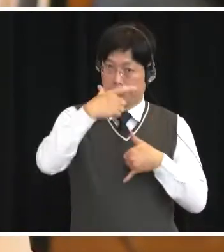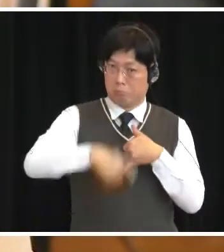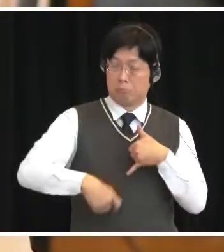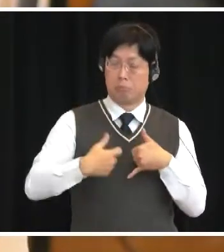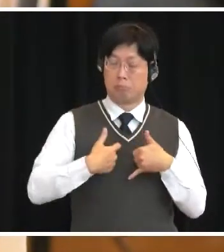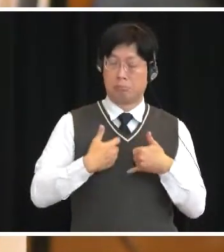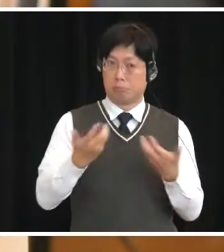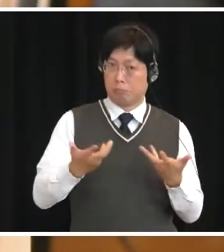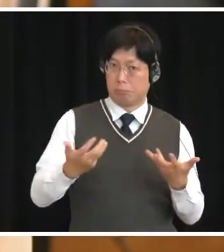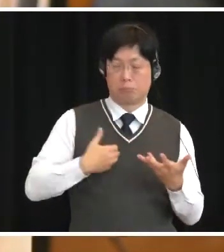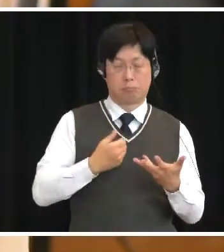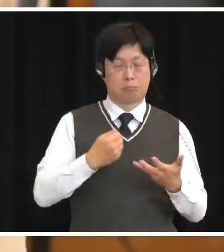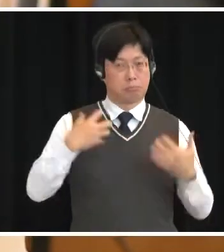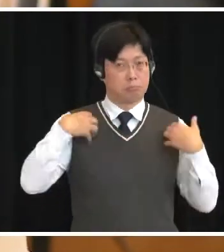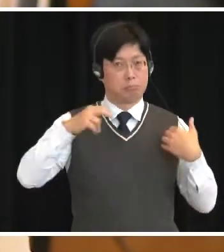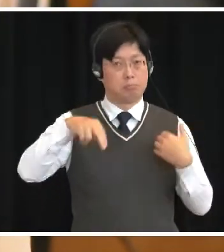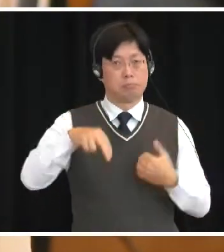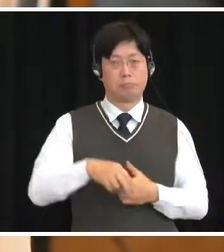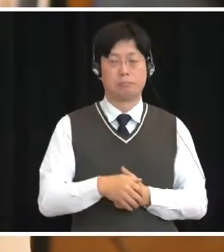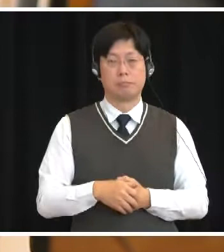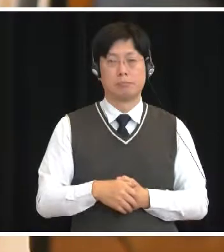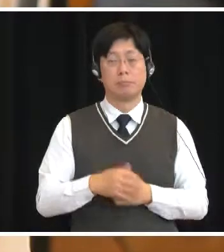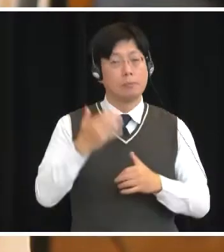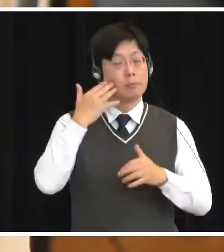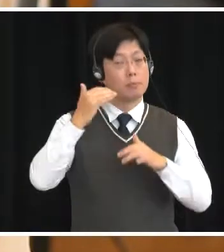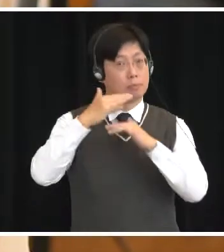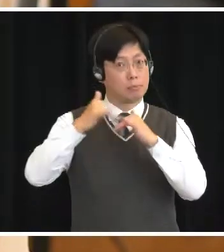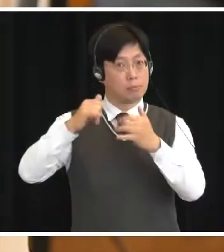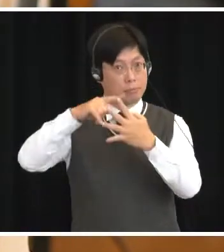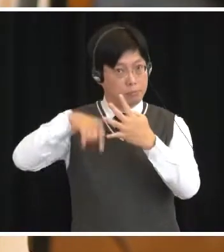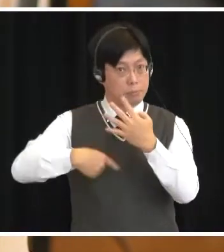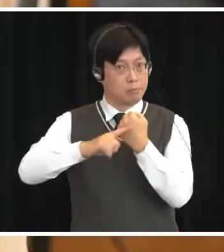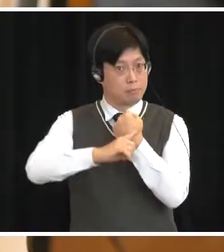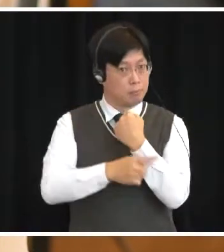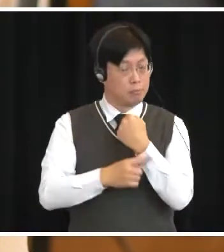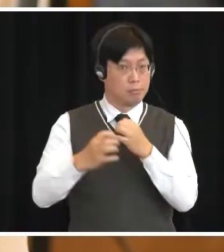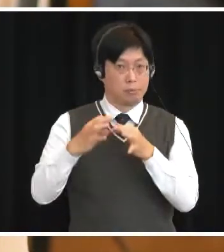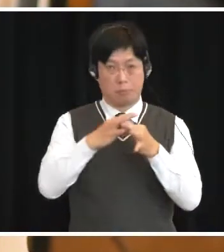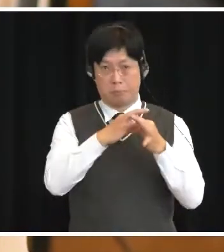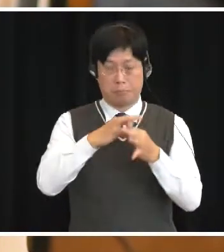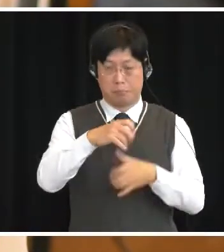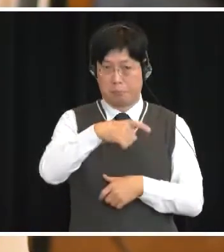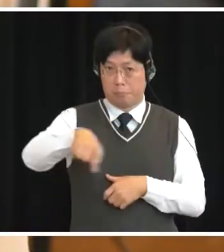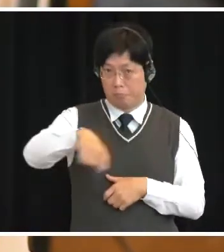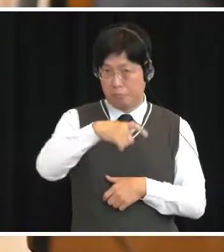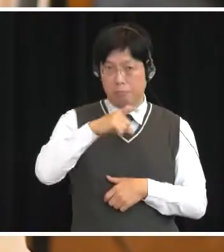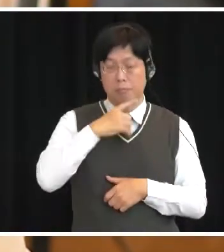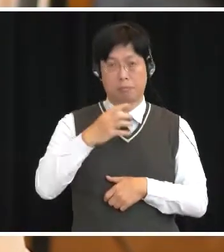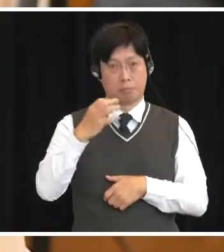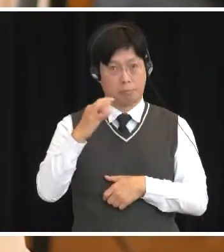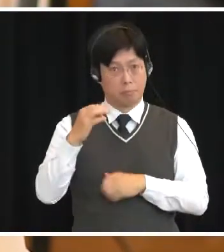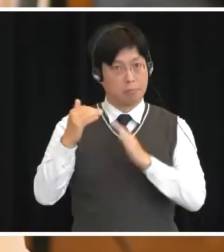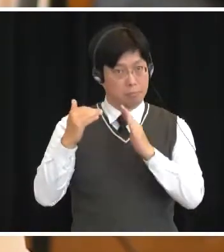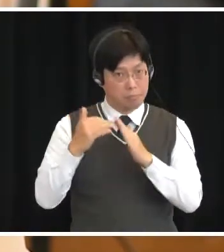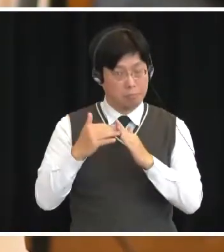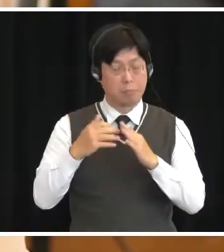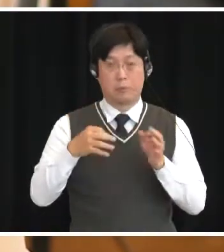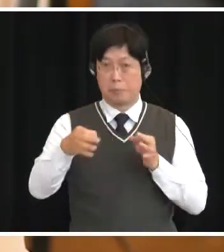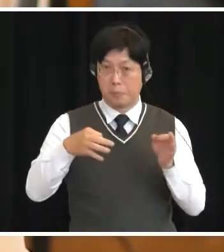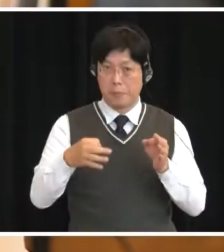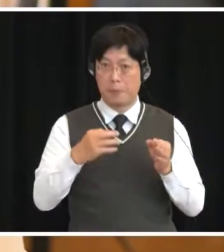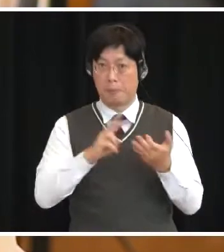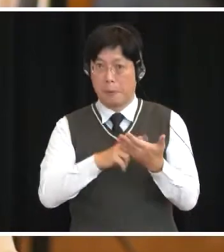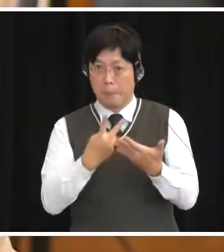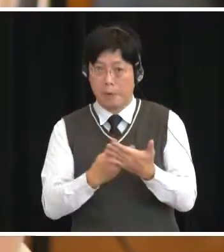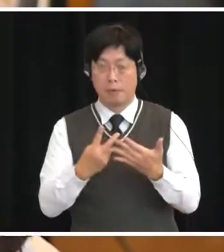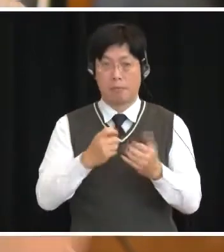Secondly, can a 20-year-old be responsible for all his actions? The civil